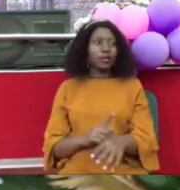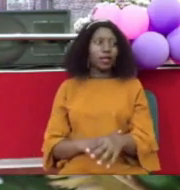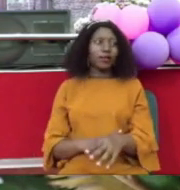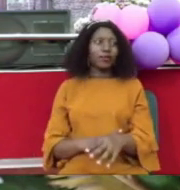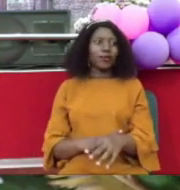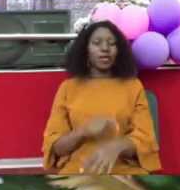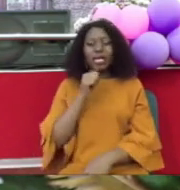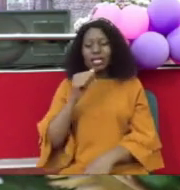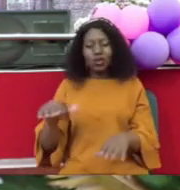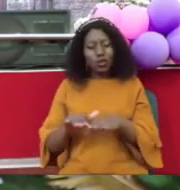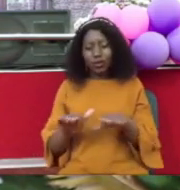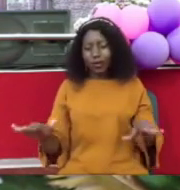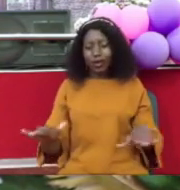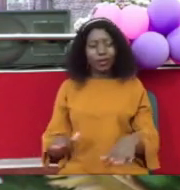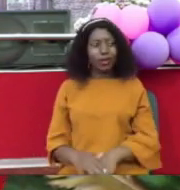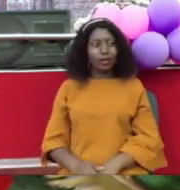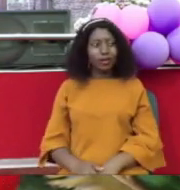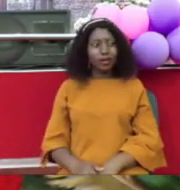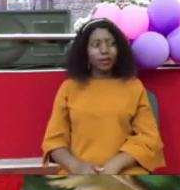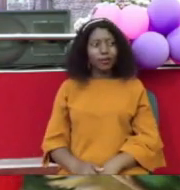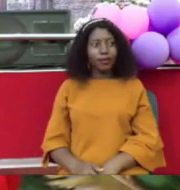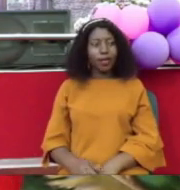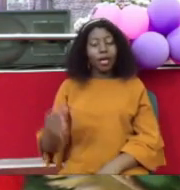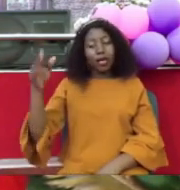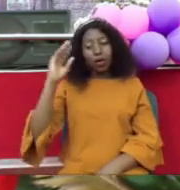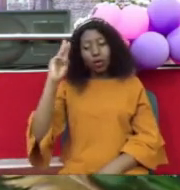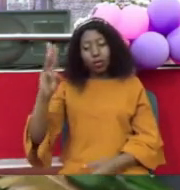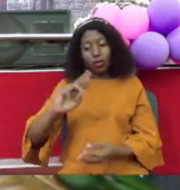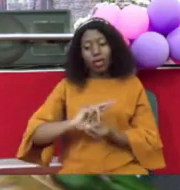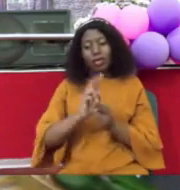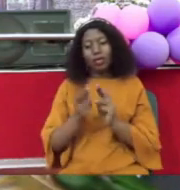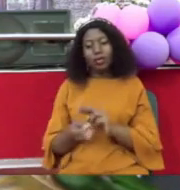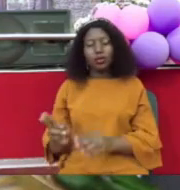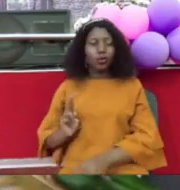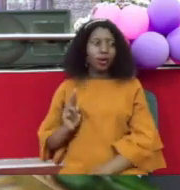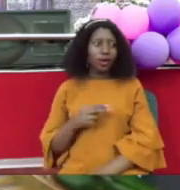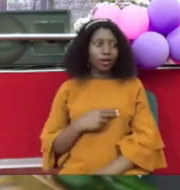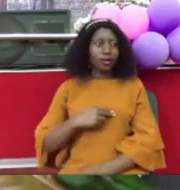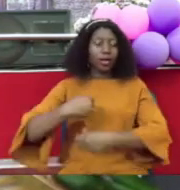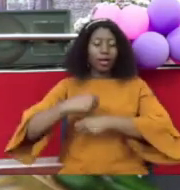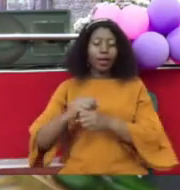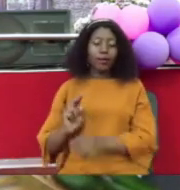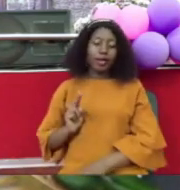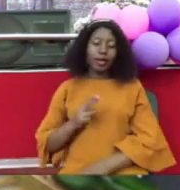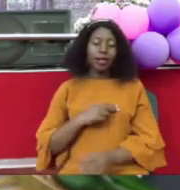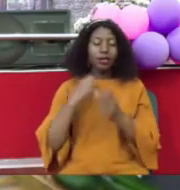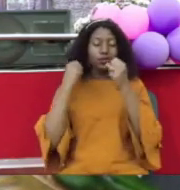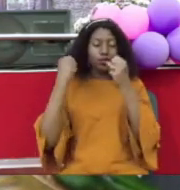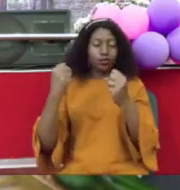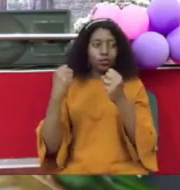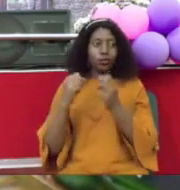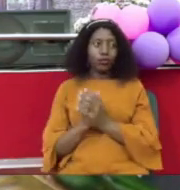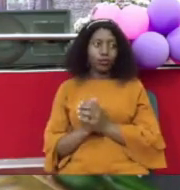not permanent. Sio milele. And he will restore us. Na ataturejesha. And he will make us strong. Na atatufanya kuwa wenye